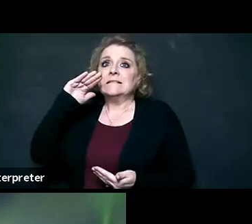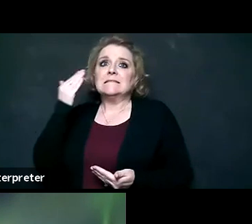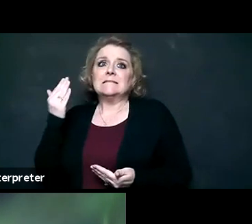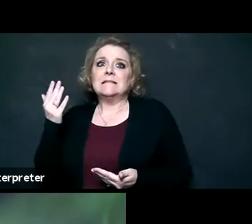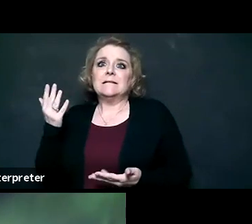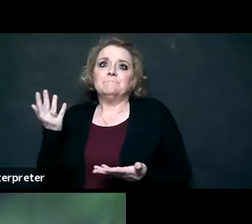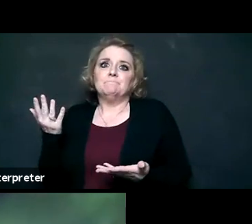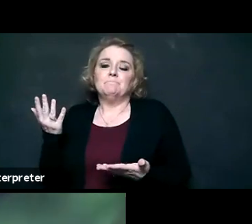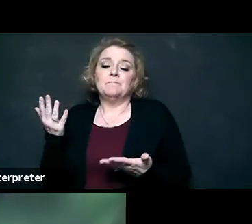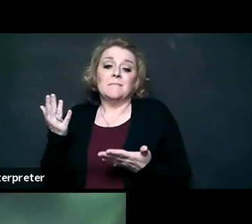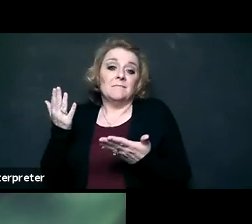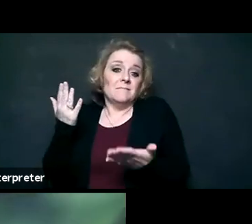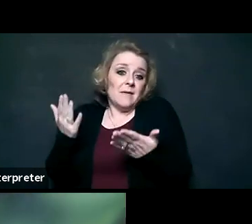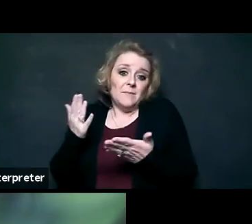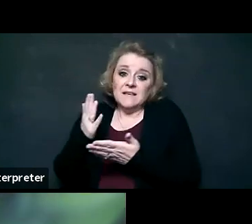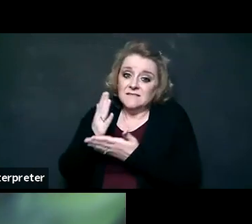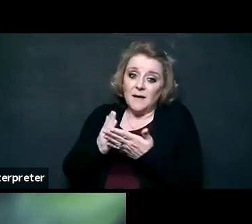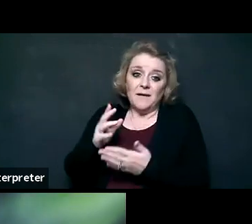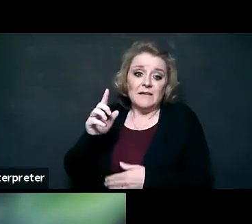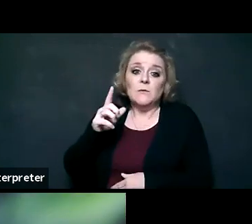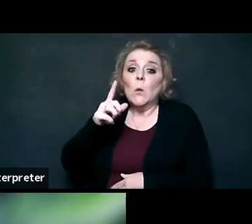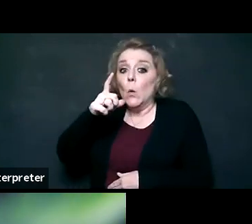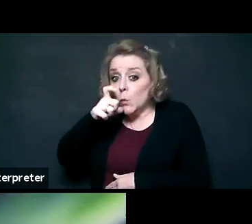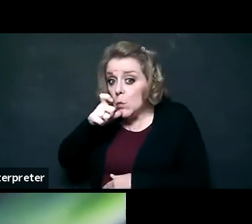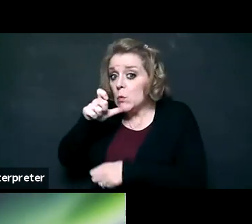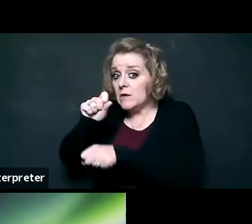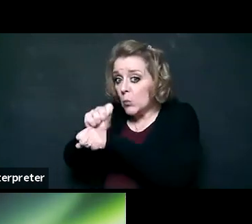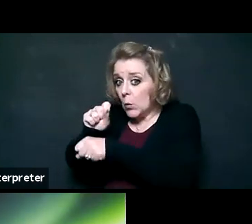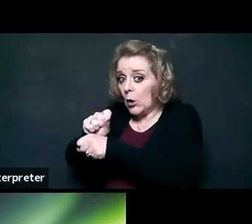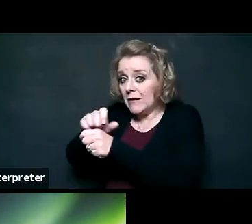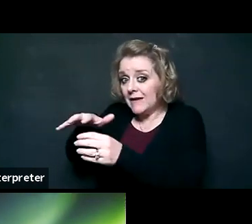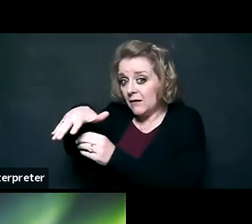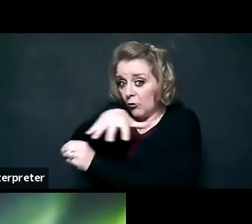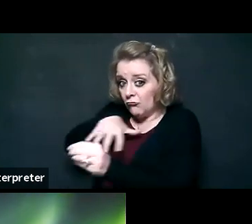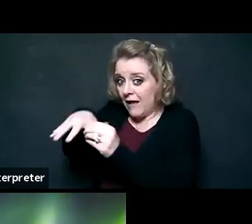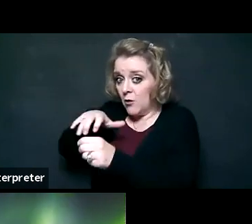the workforce where we're seeing COVID cases,